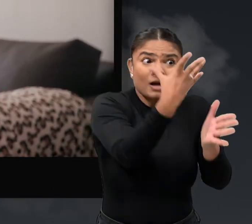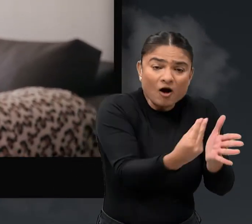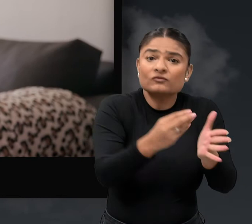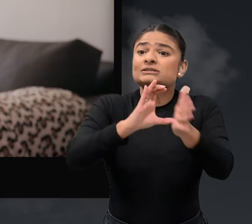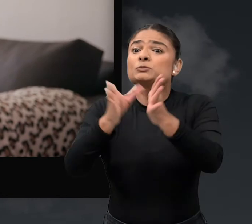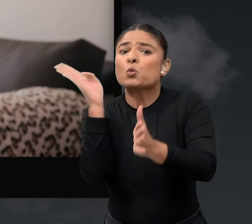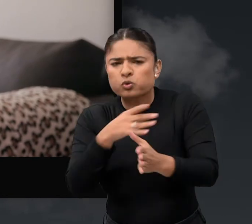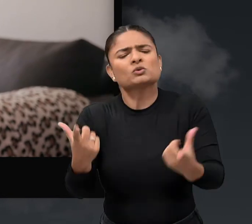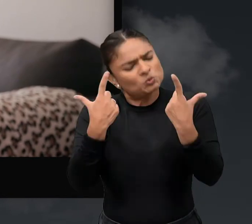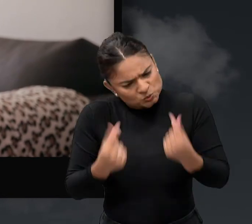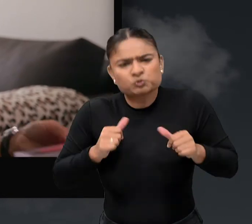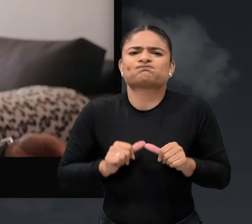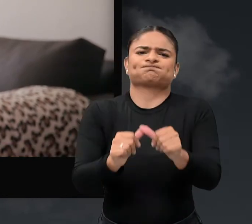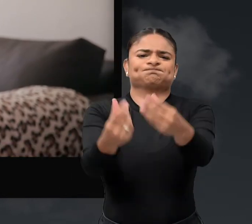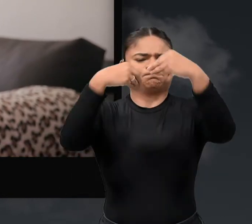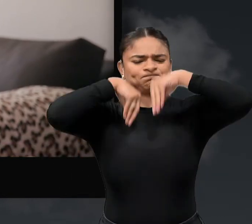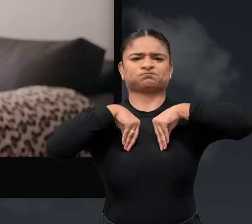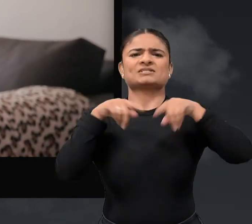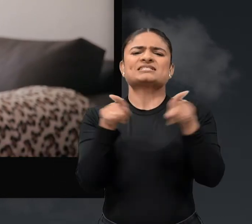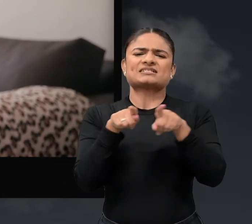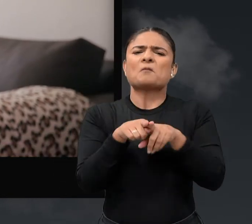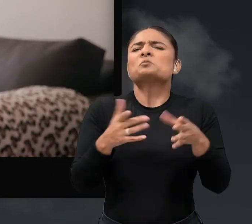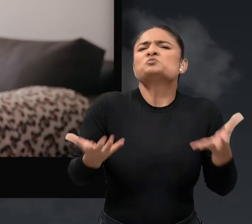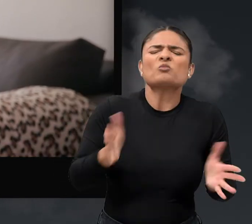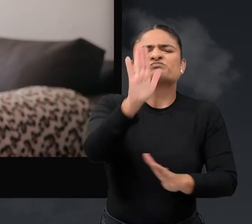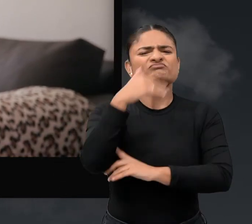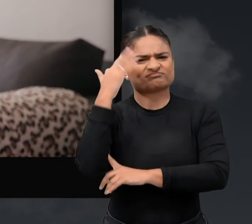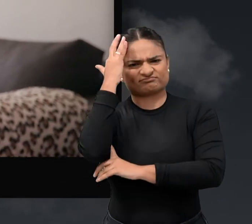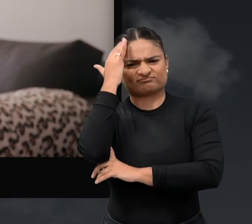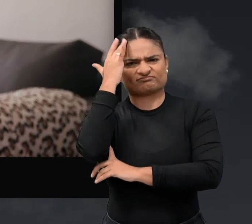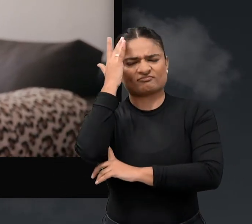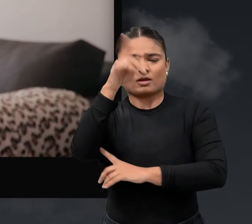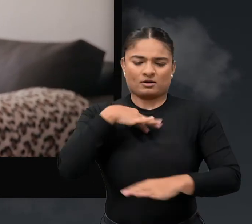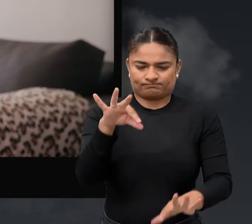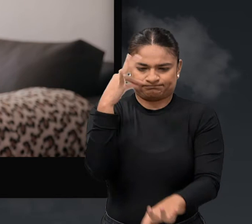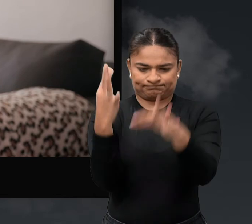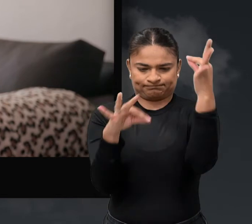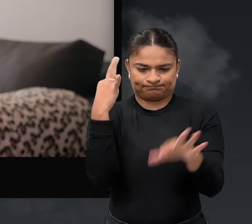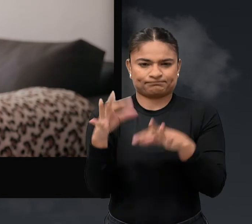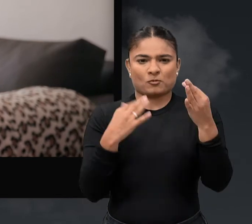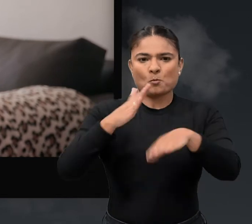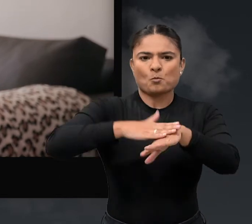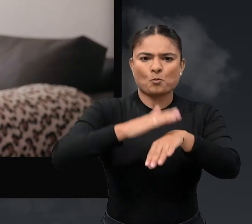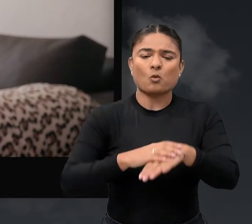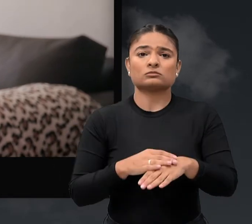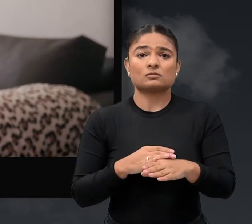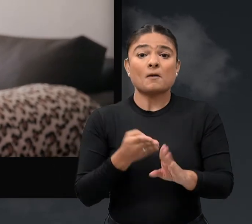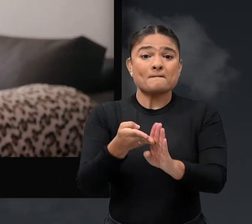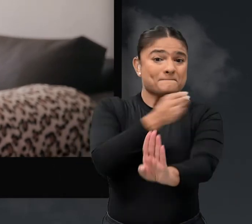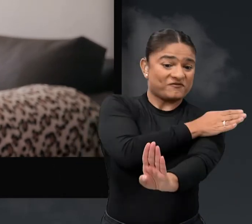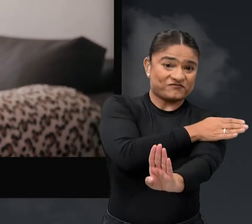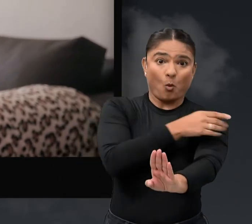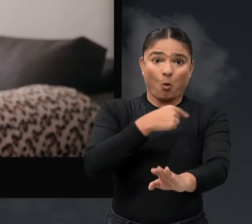would do the same. If I didn't, I would do the same. So this is just, and I thought, let me pack